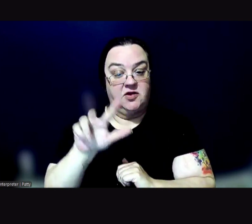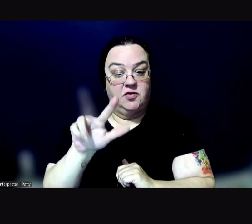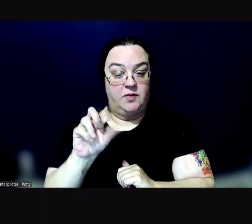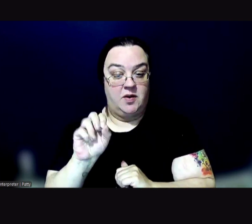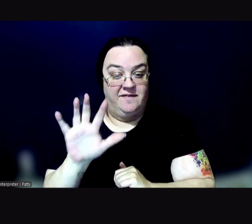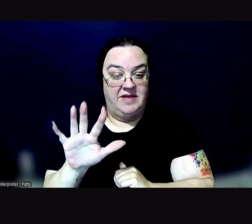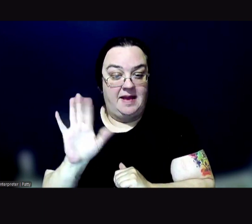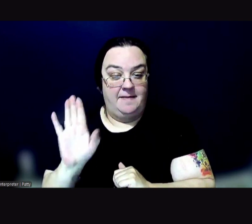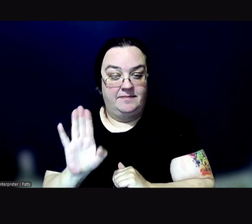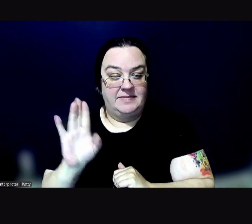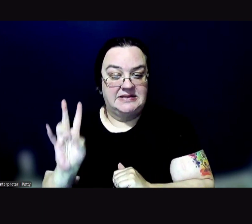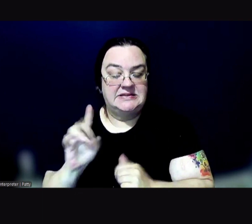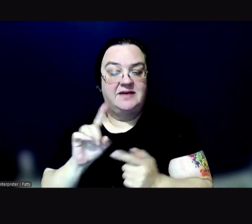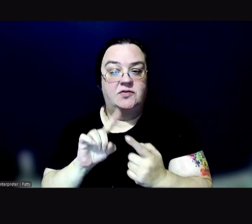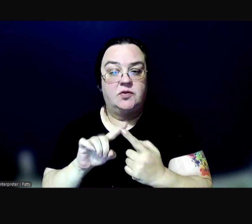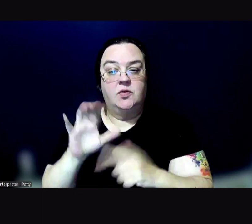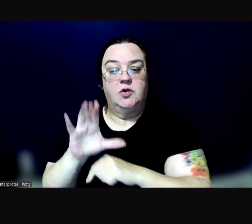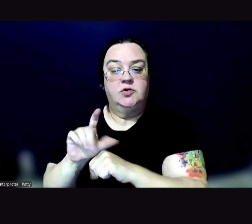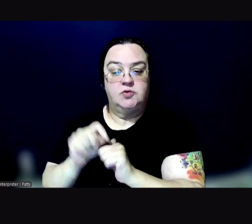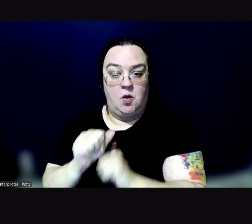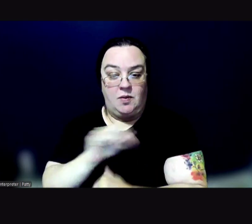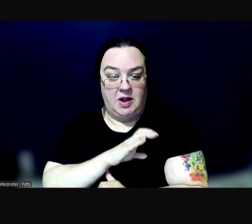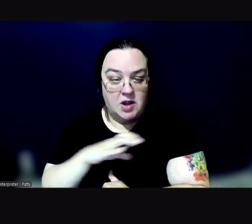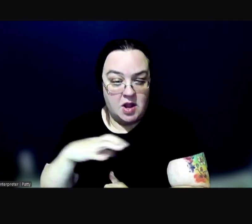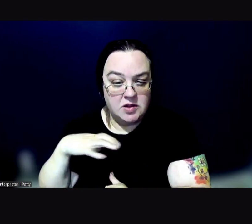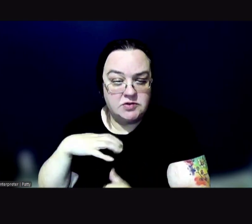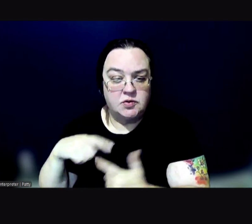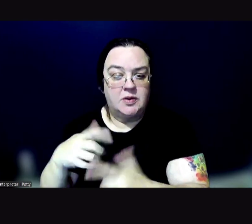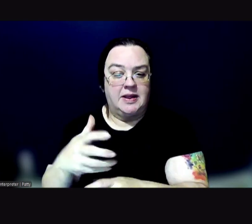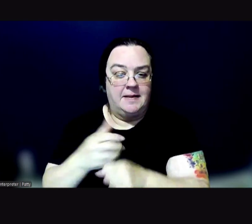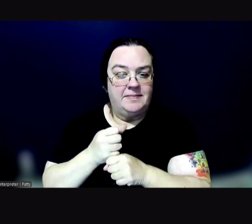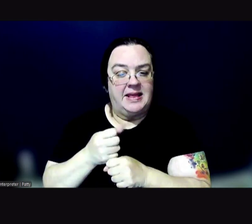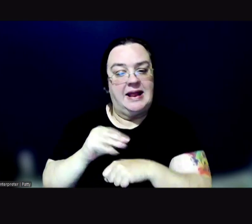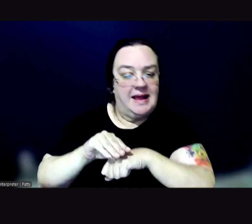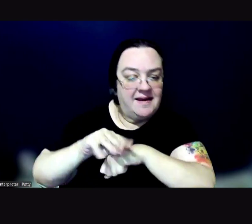3-305B7 to consult with counsel to obtain legal advice, and